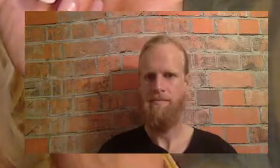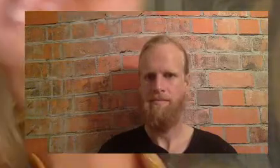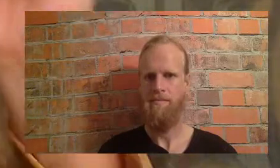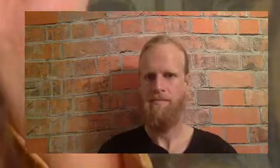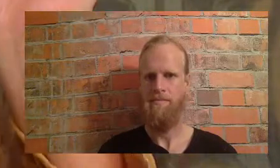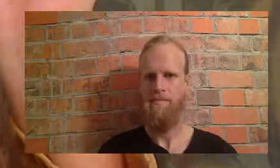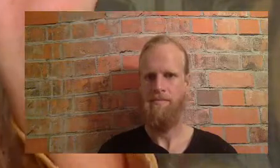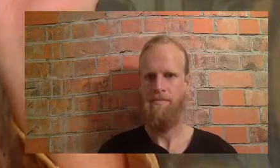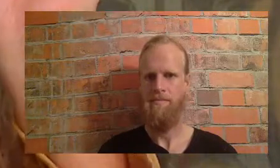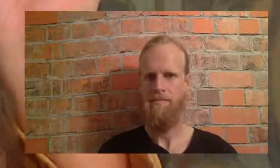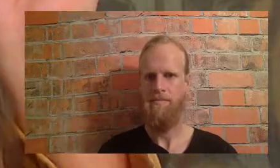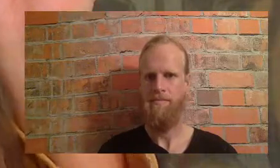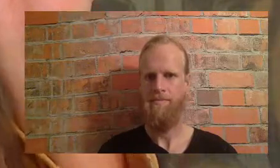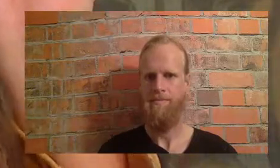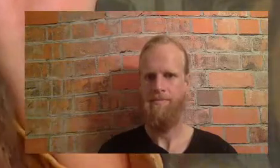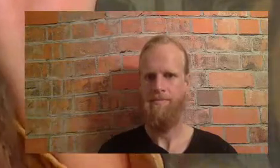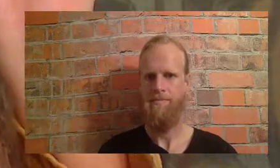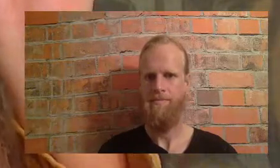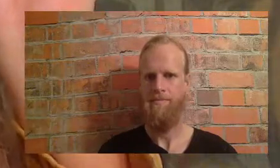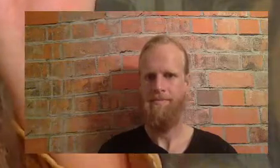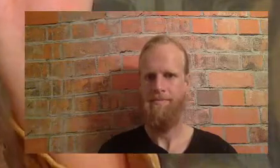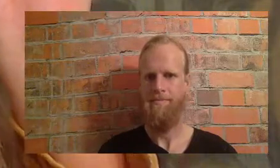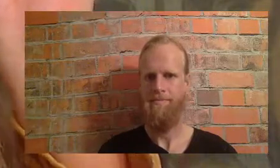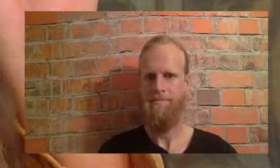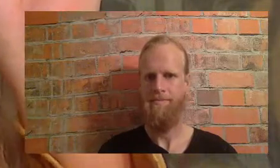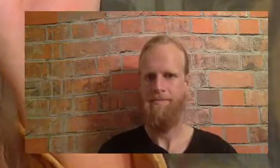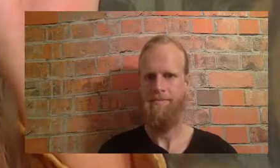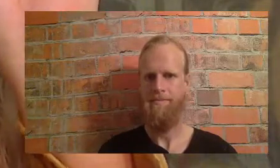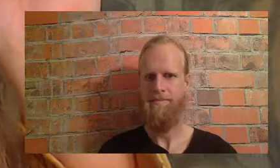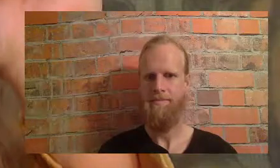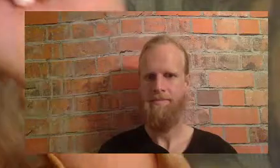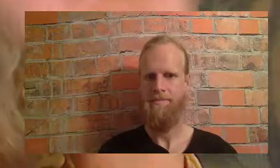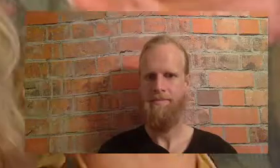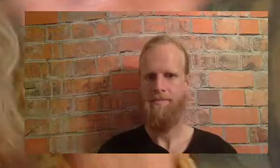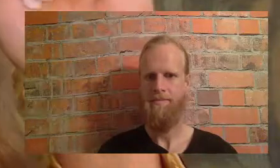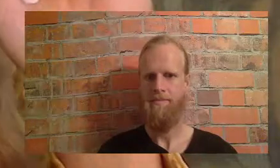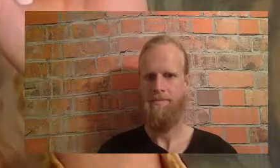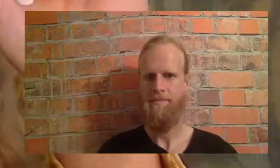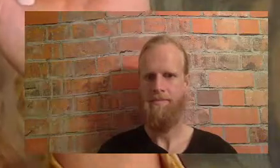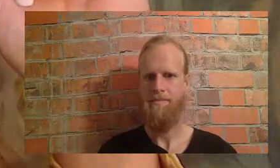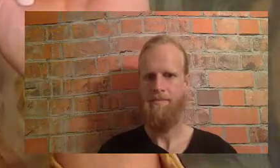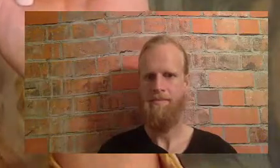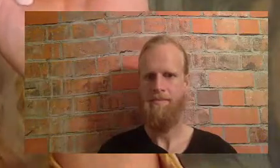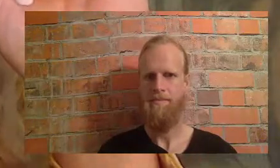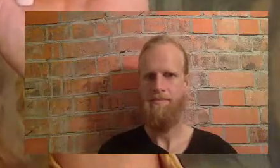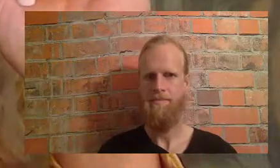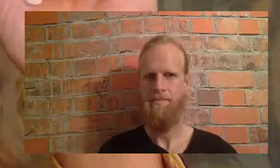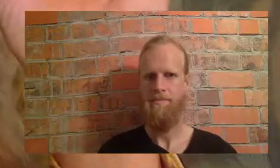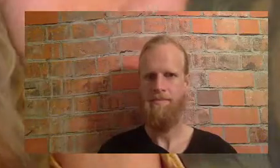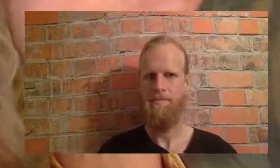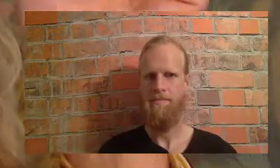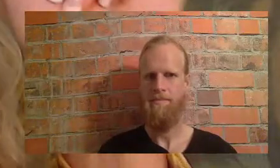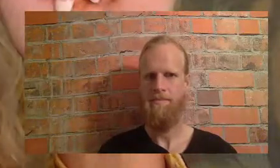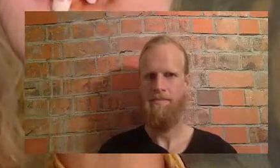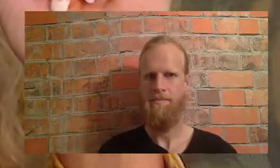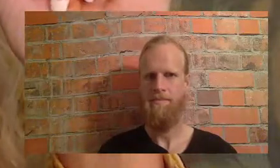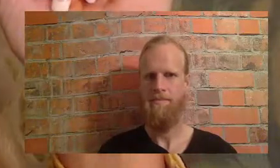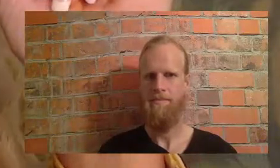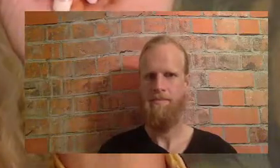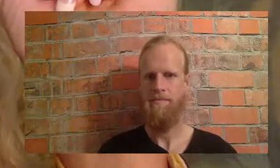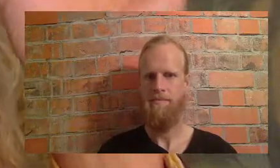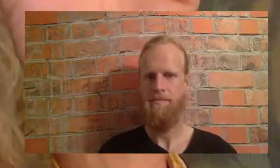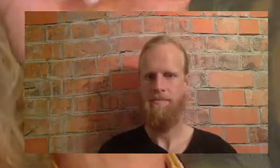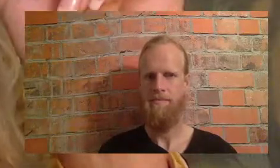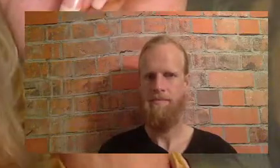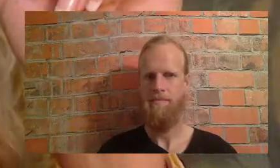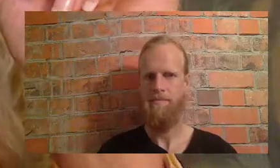a 9 to a 3. Hooray. Ongala says a 10 to a 6. Monica, a 9 to a 4. Anna